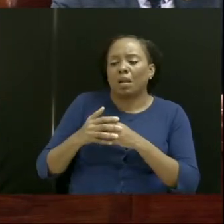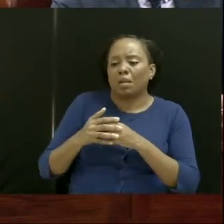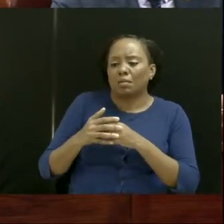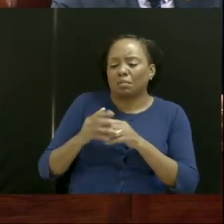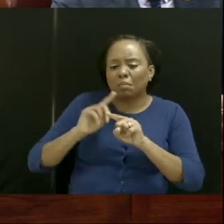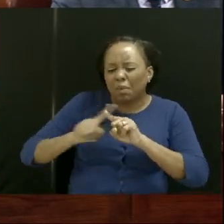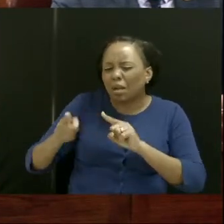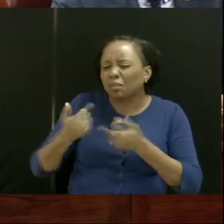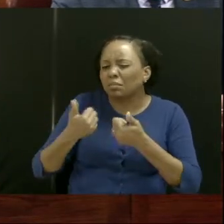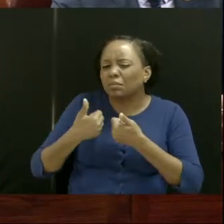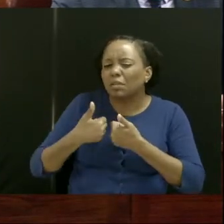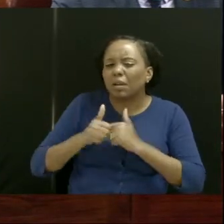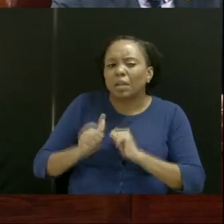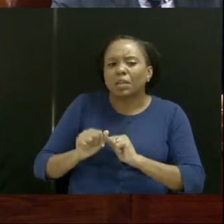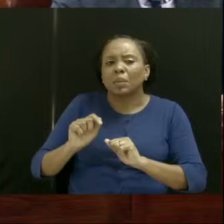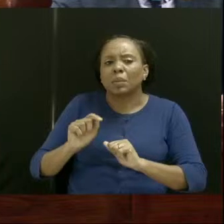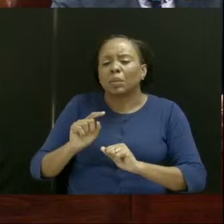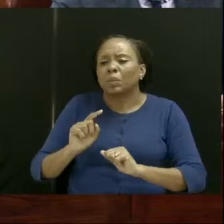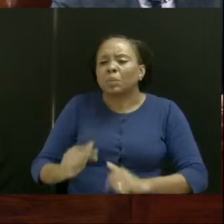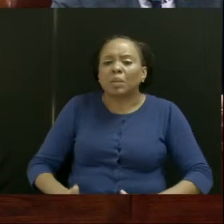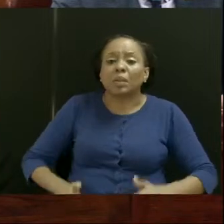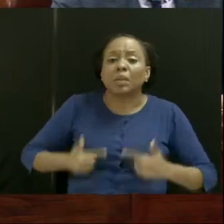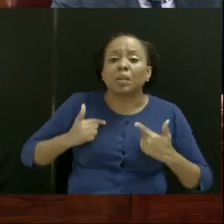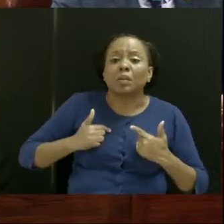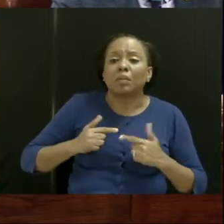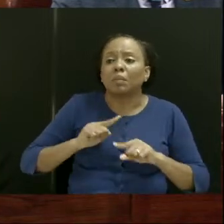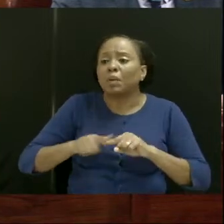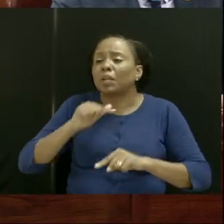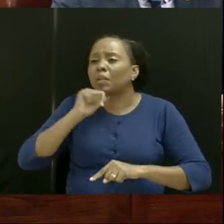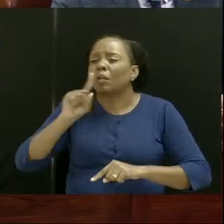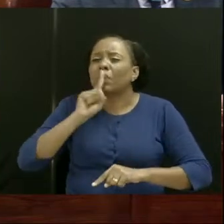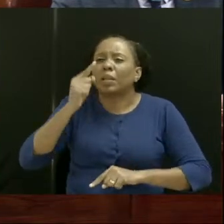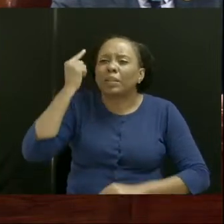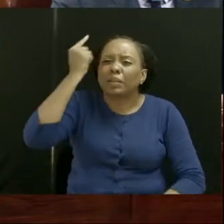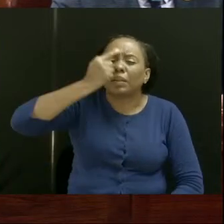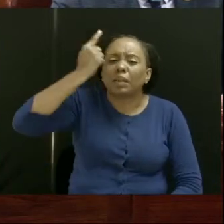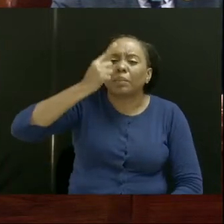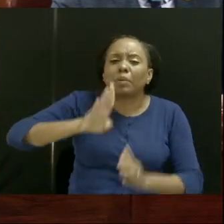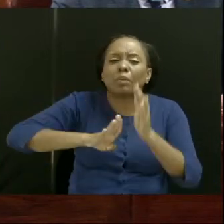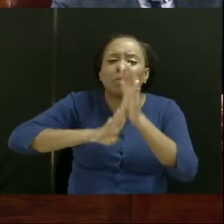rather than a launch pad for growth.